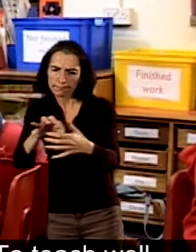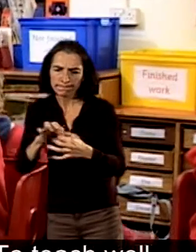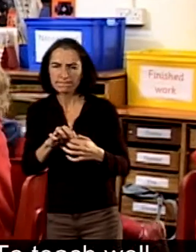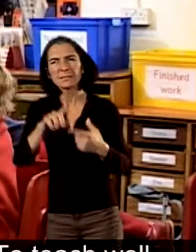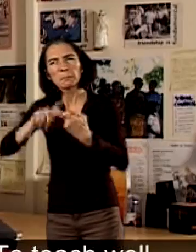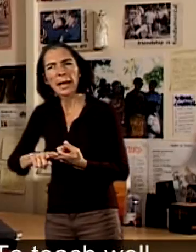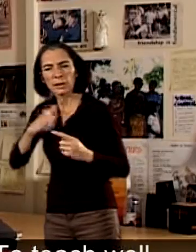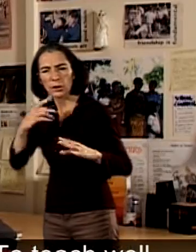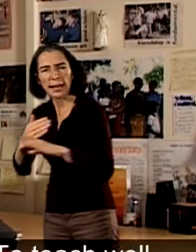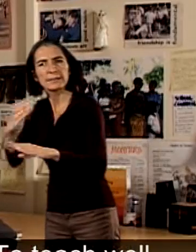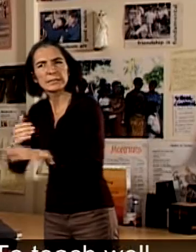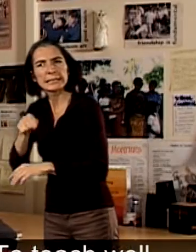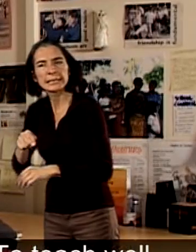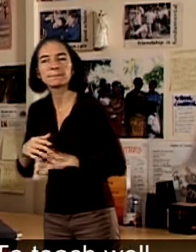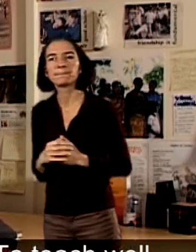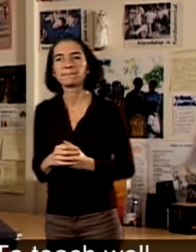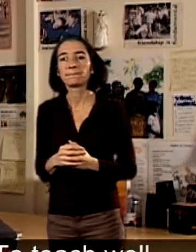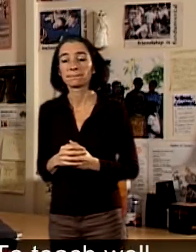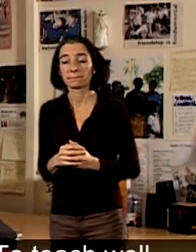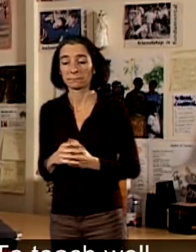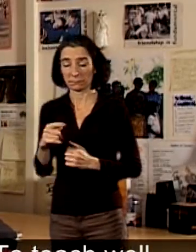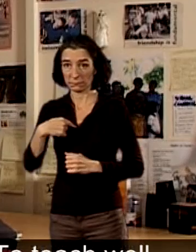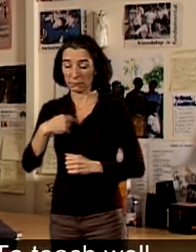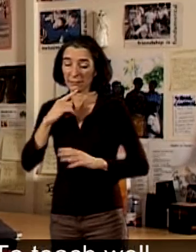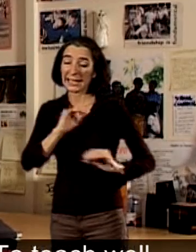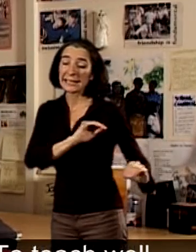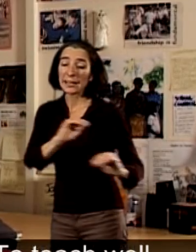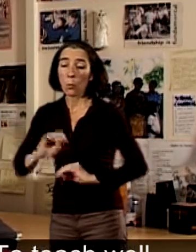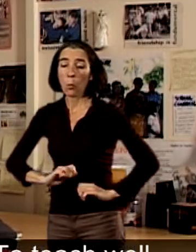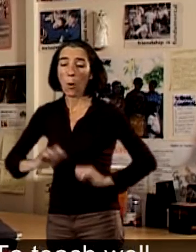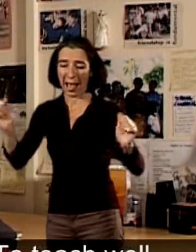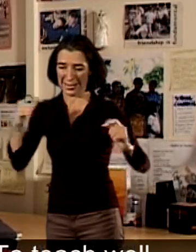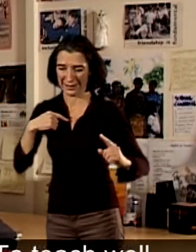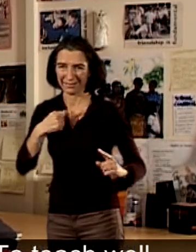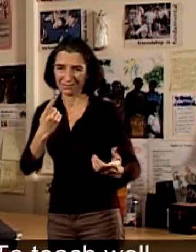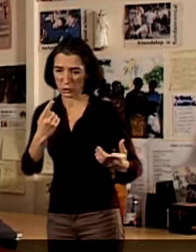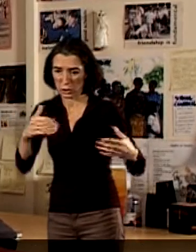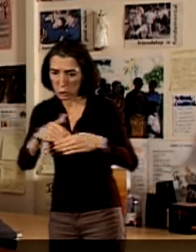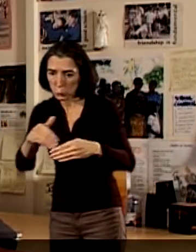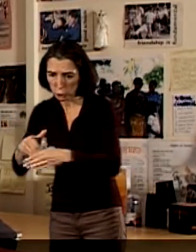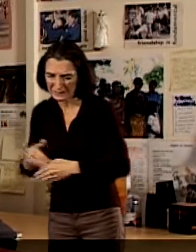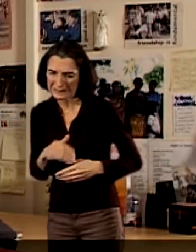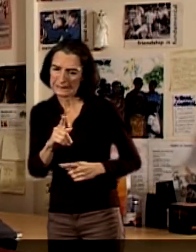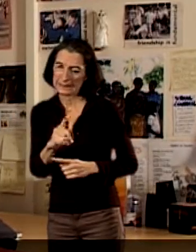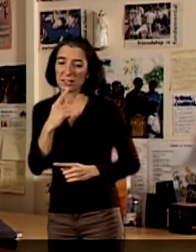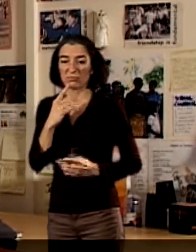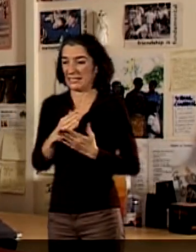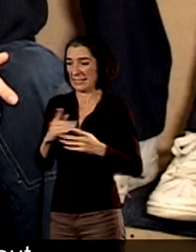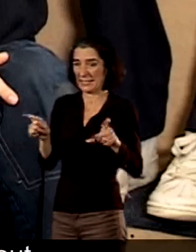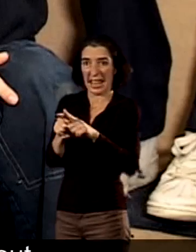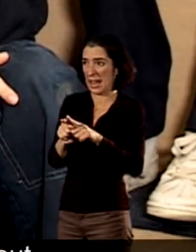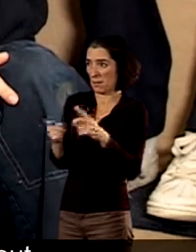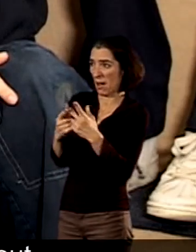activities you're doing. To teach well in an inclusive environment, it's really the same as being a good teacher